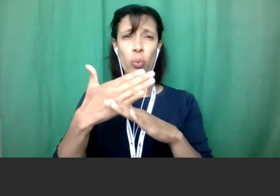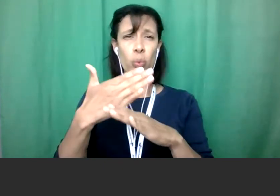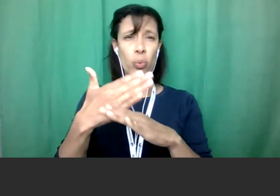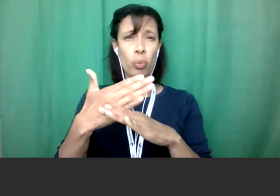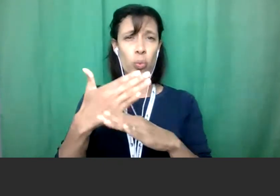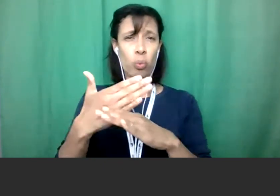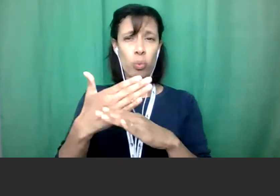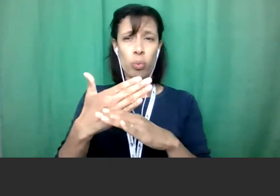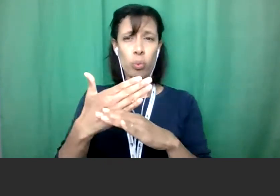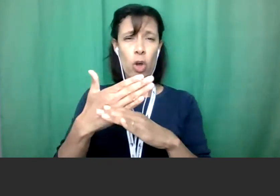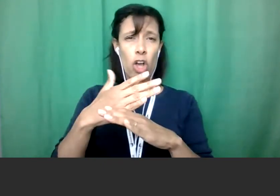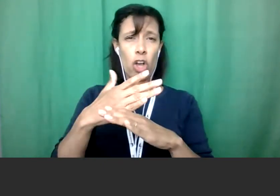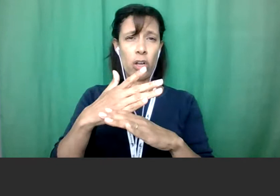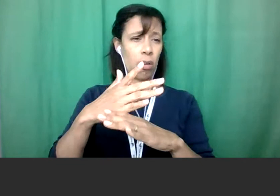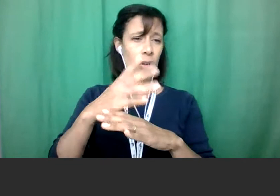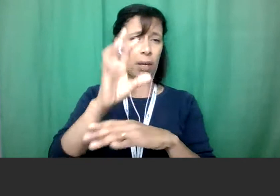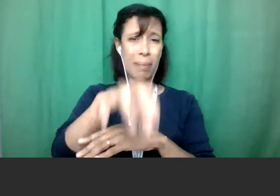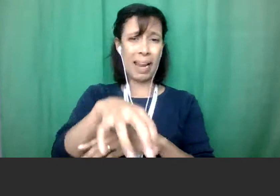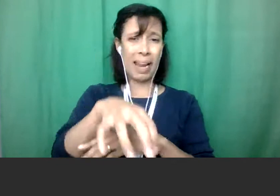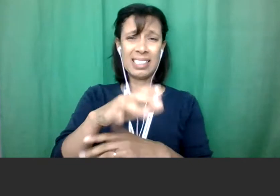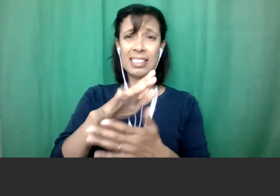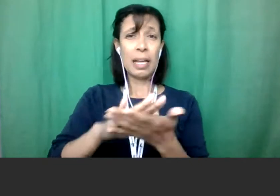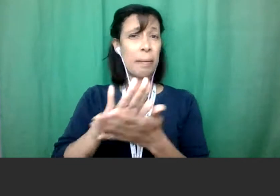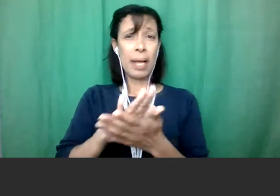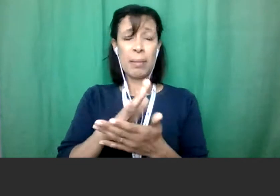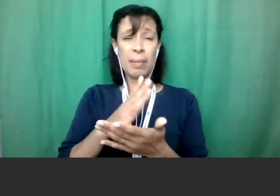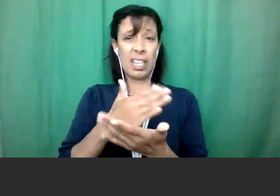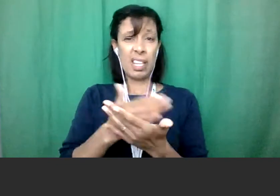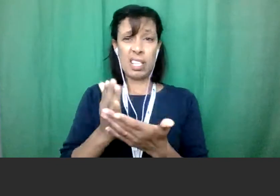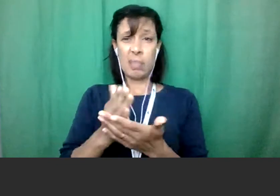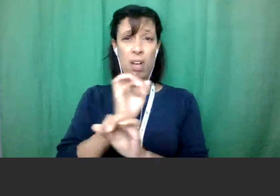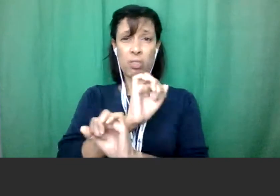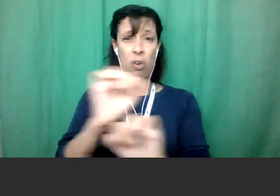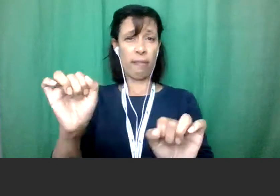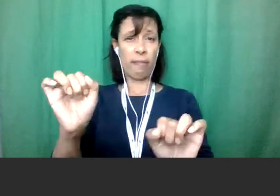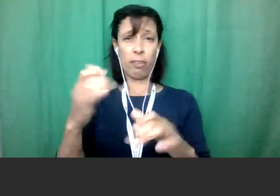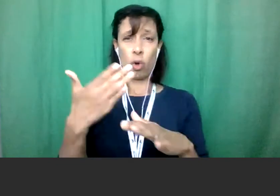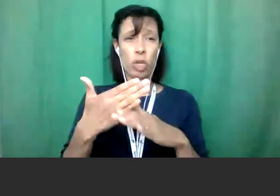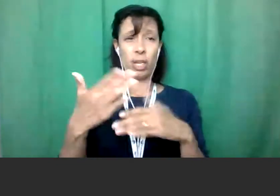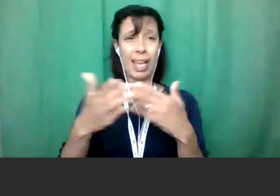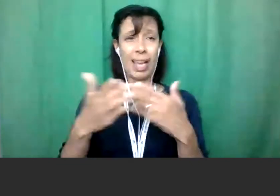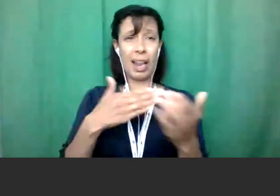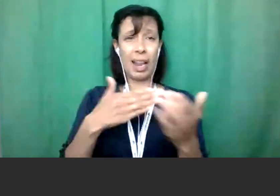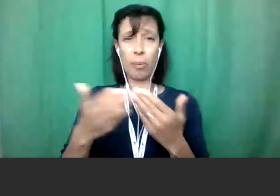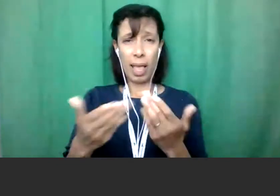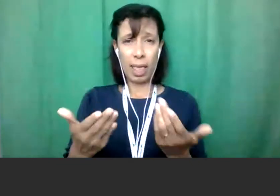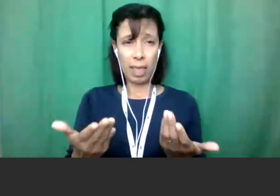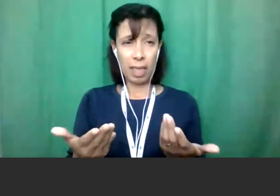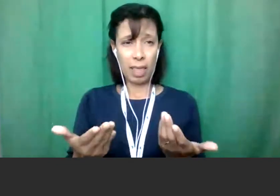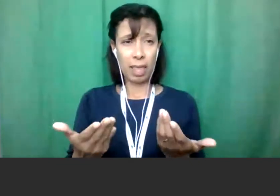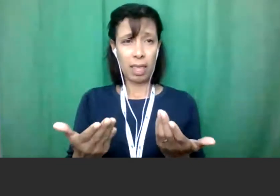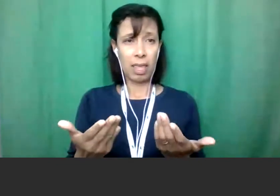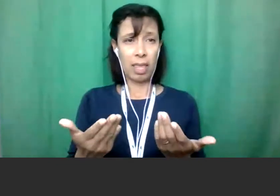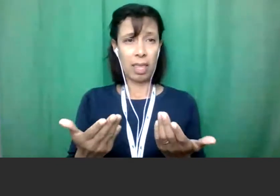going in there and you're masked up, etc., etc. Because obviously the government line at the moment is that